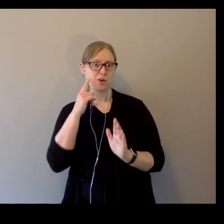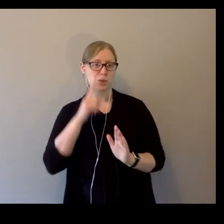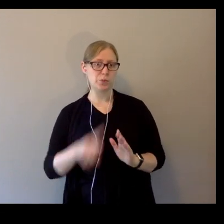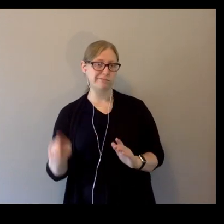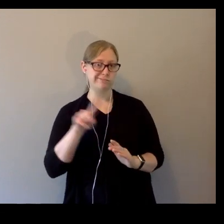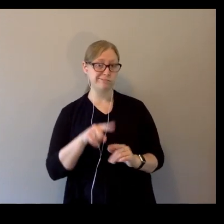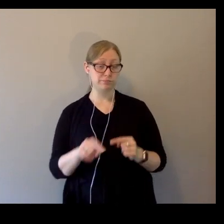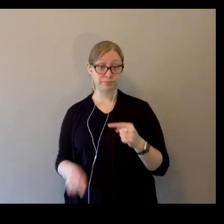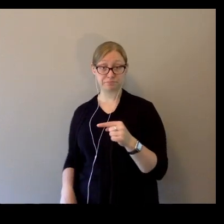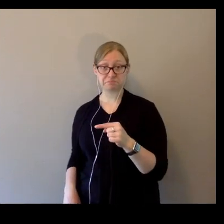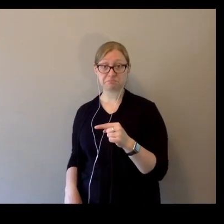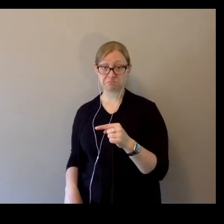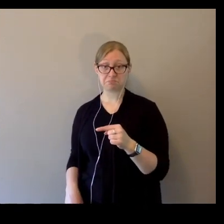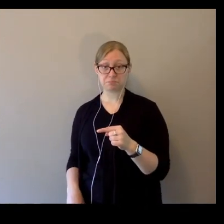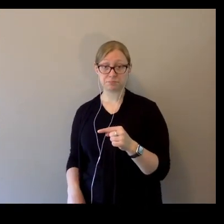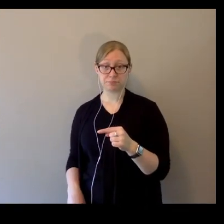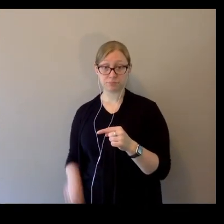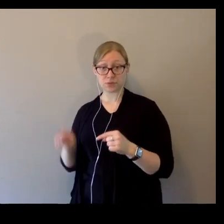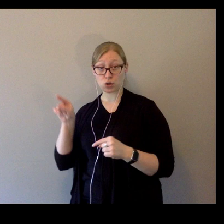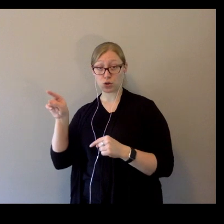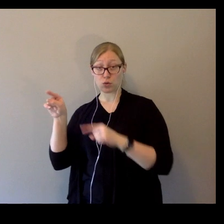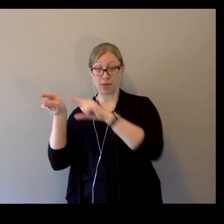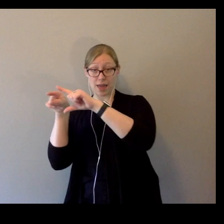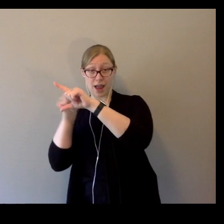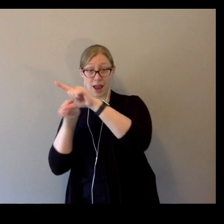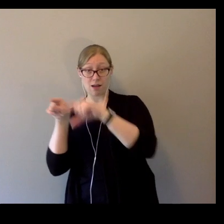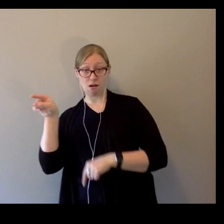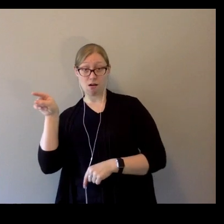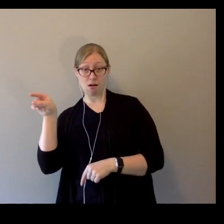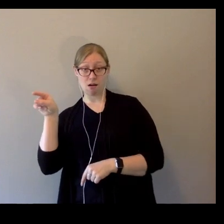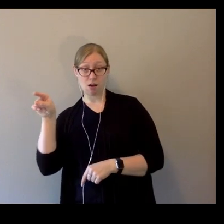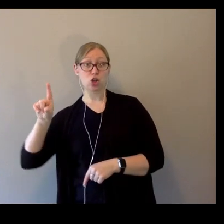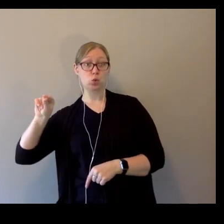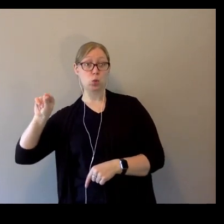So we have an angle of 20 degrees here.